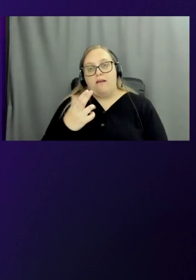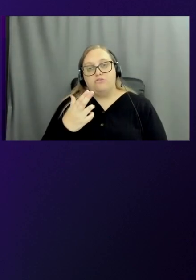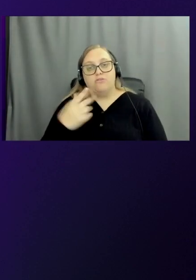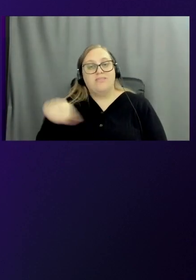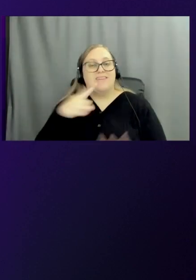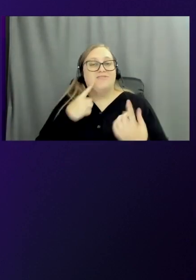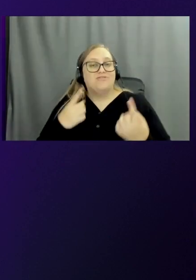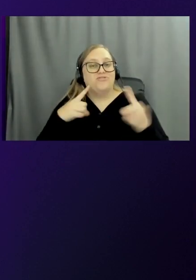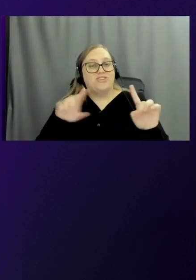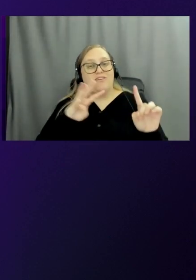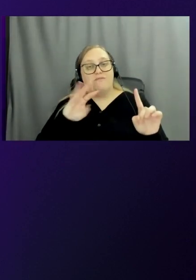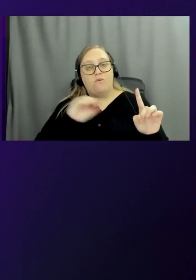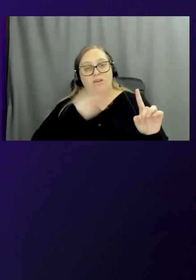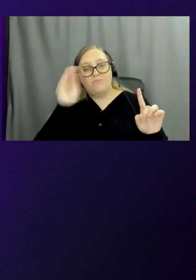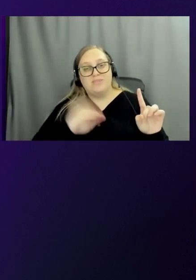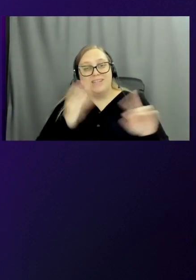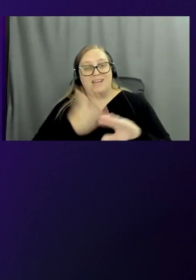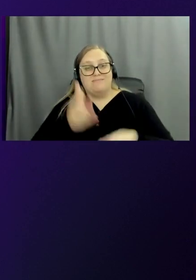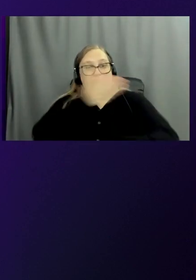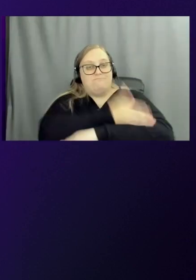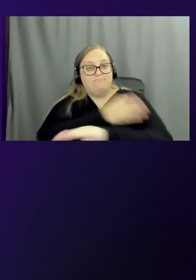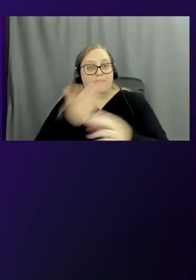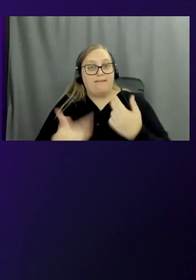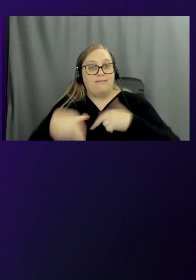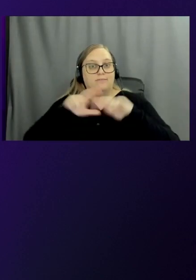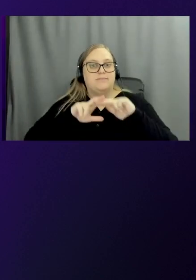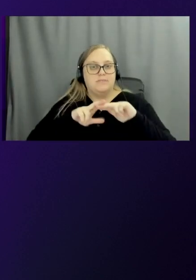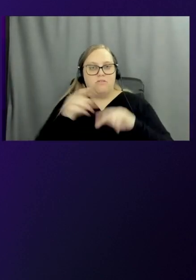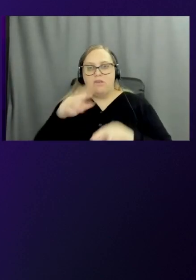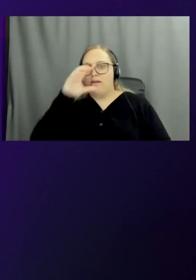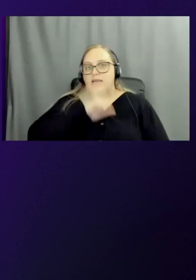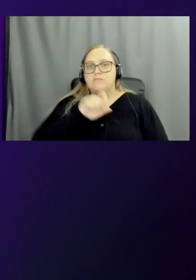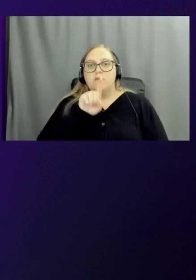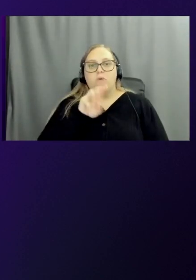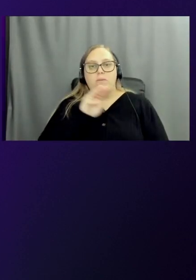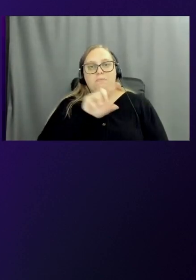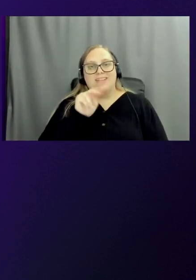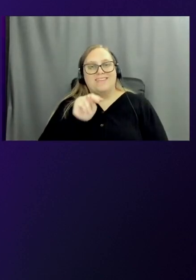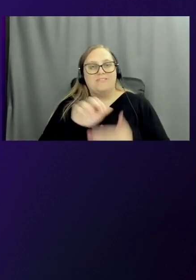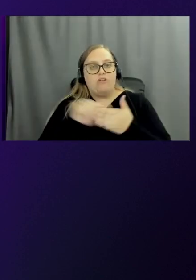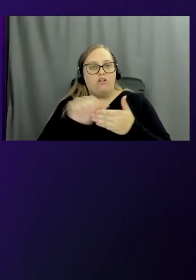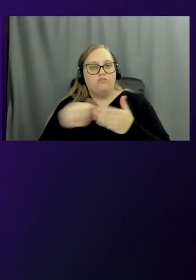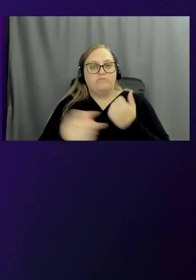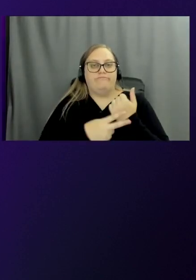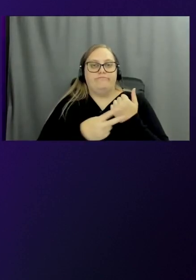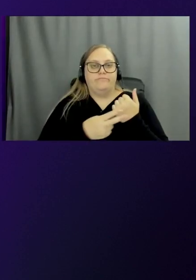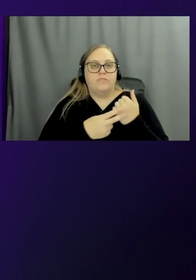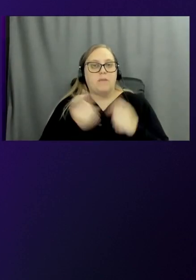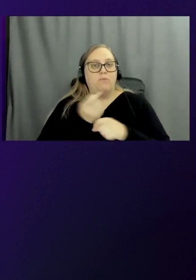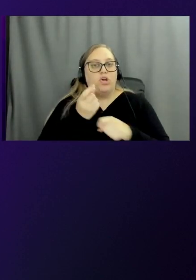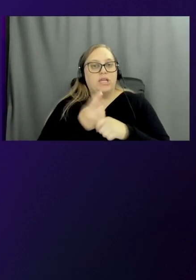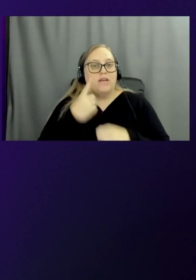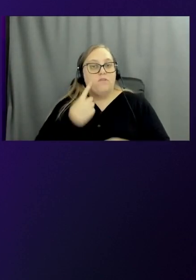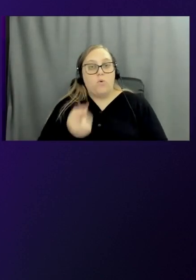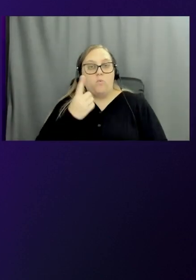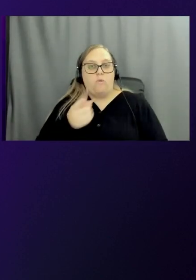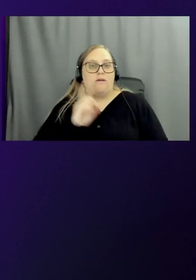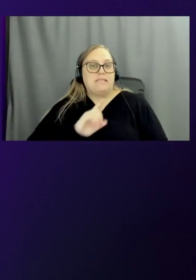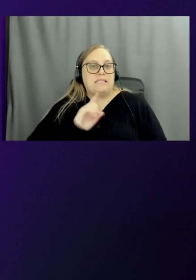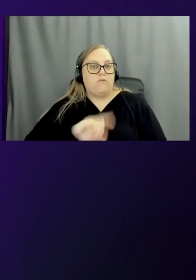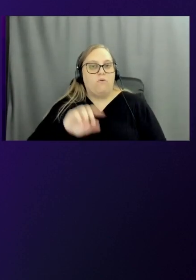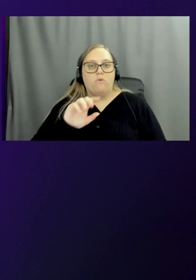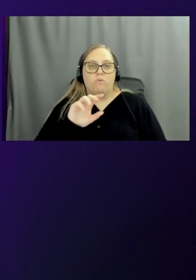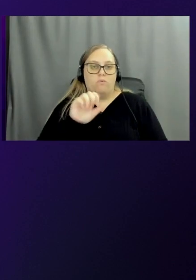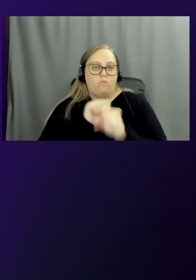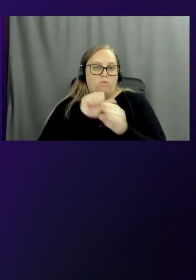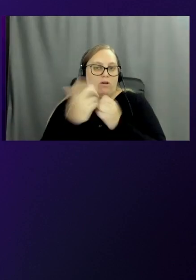40% performance gains, and they're estimating $1 million in savings per year just for a single workload. Fantastic. And yeah, this is really